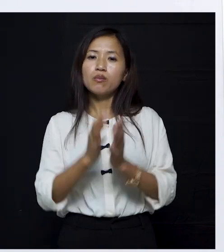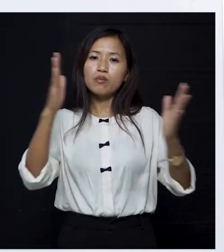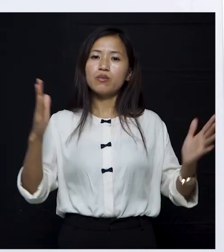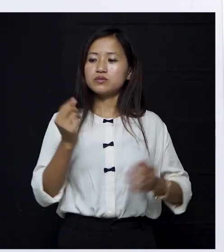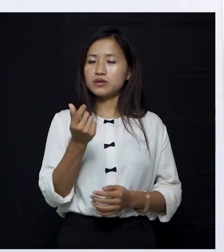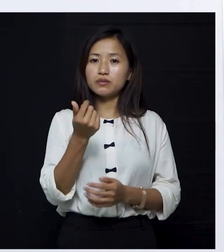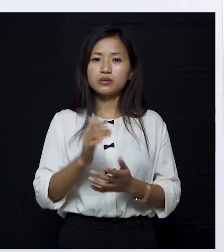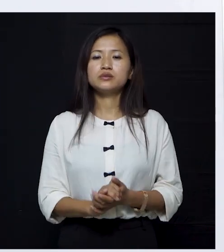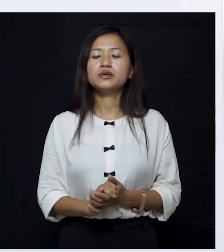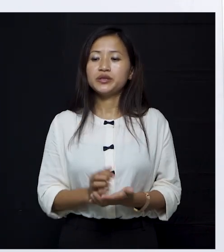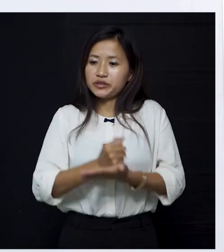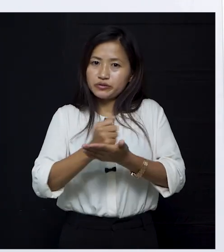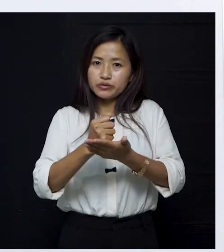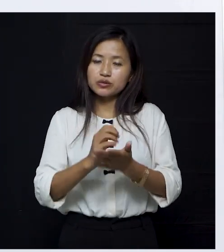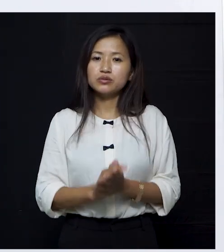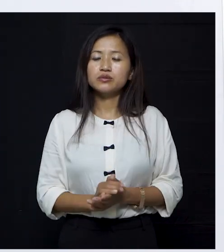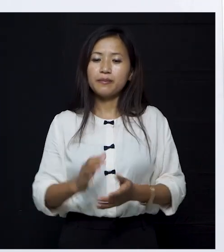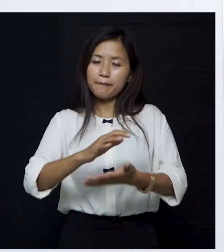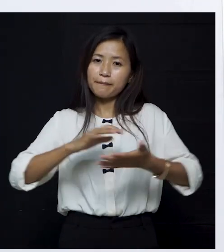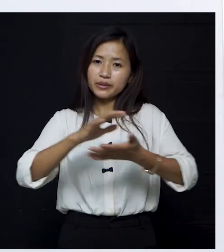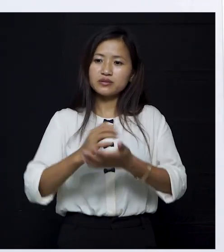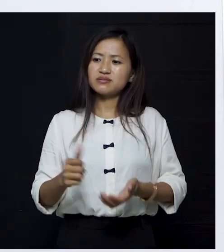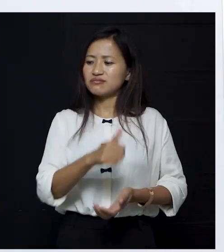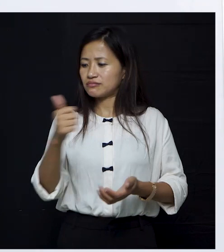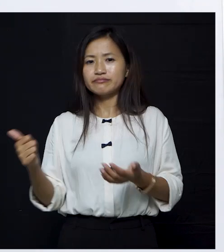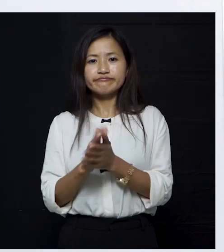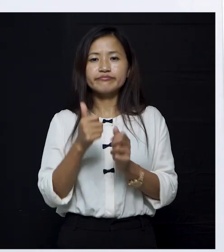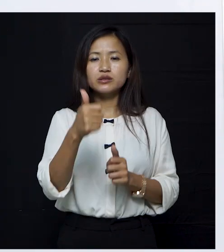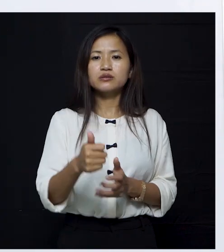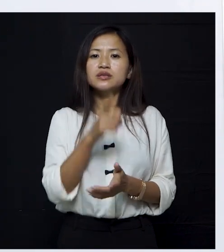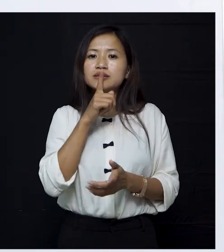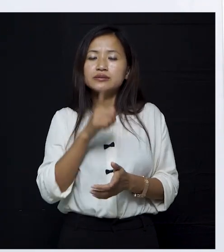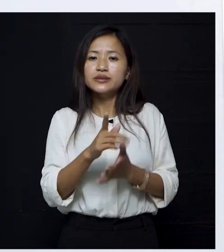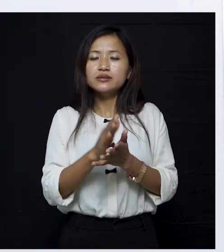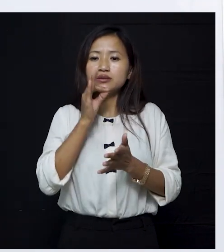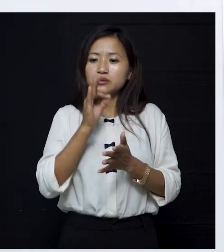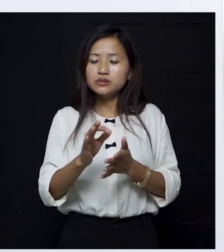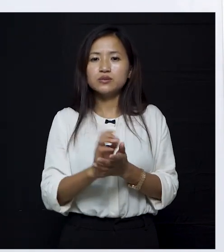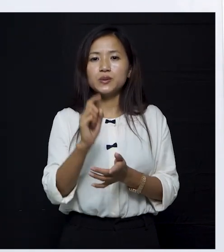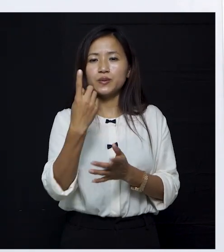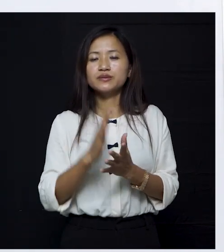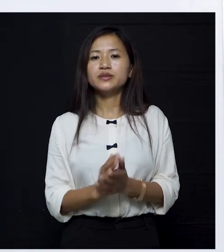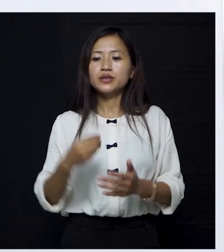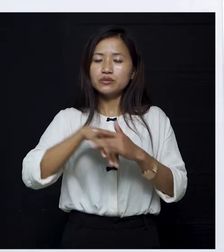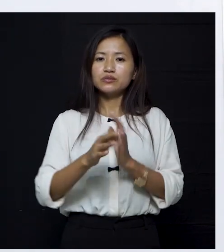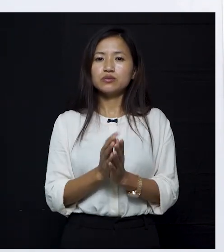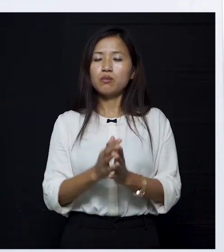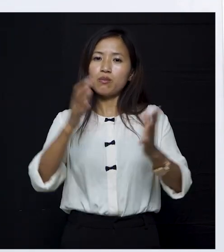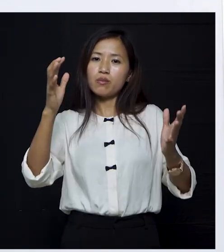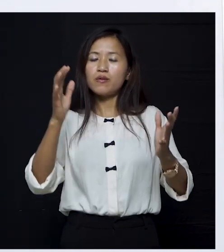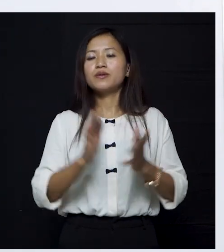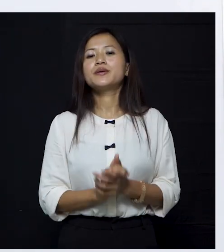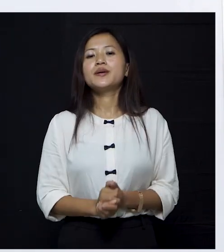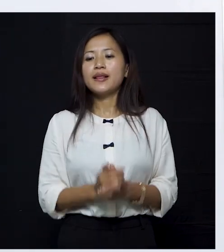what they tend to do is they will try to mix another goods, okay, with the real one in order to make it into more products or in